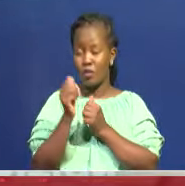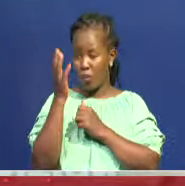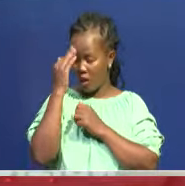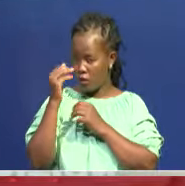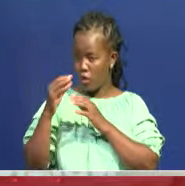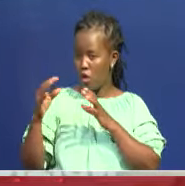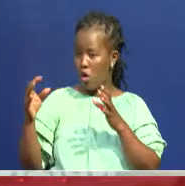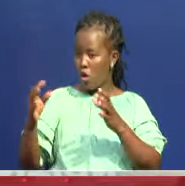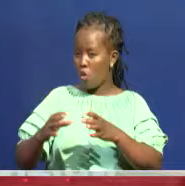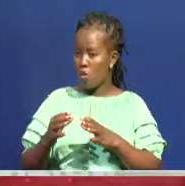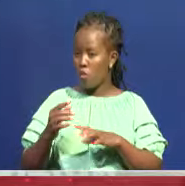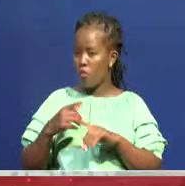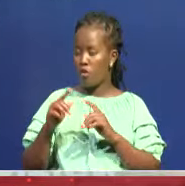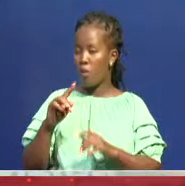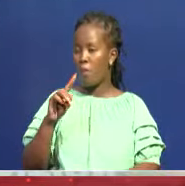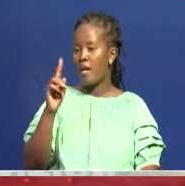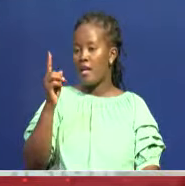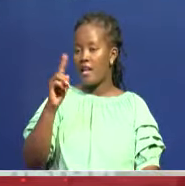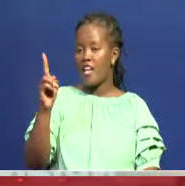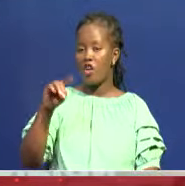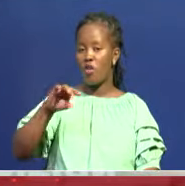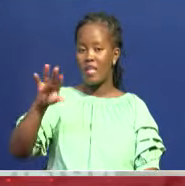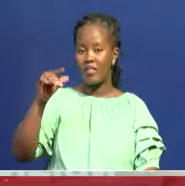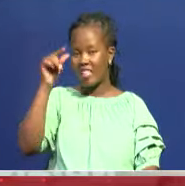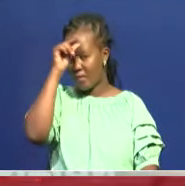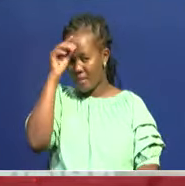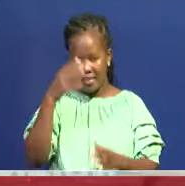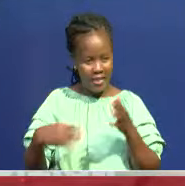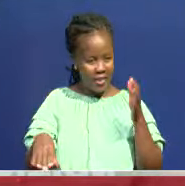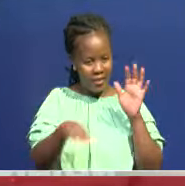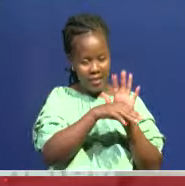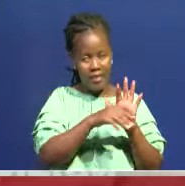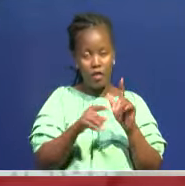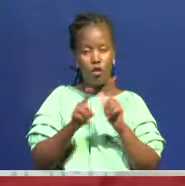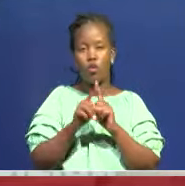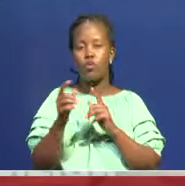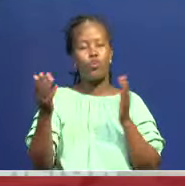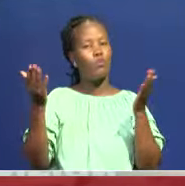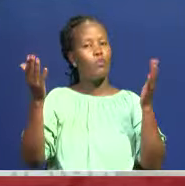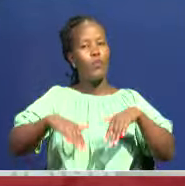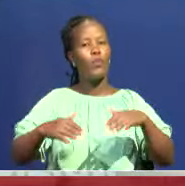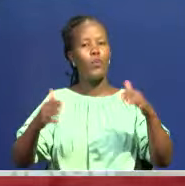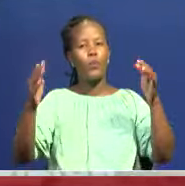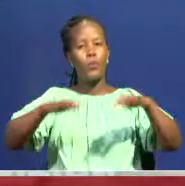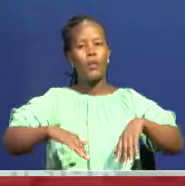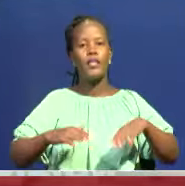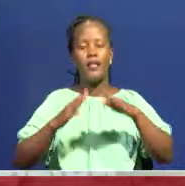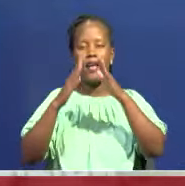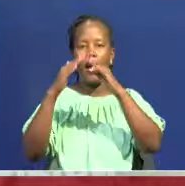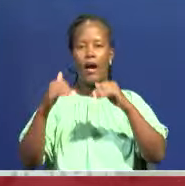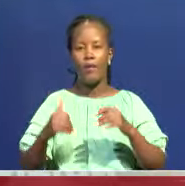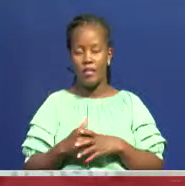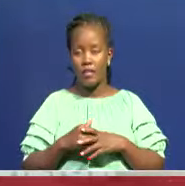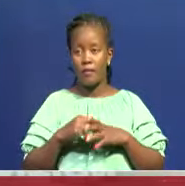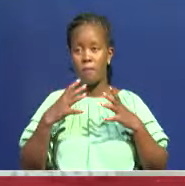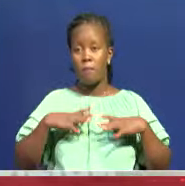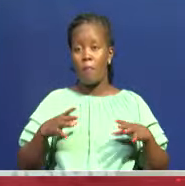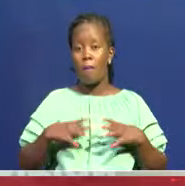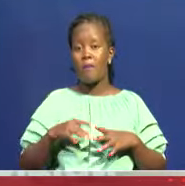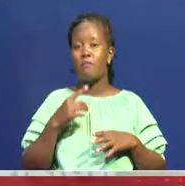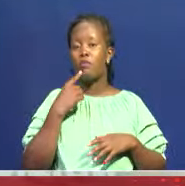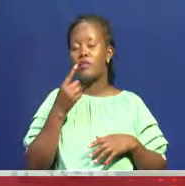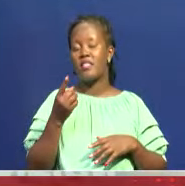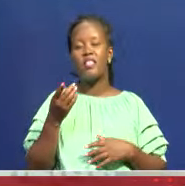the Nairobi City County government evicted them and demolished their houses. The affected residents who claim ownership of